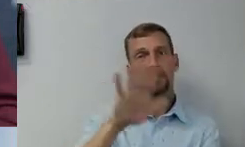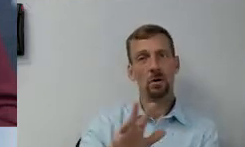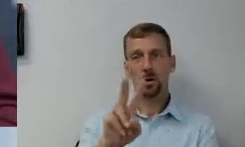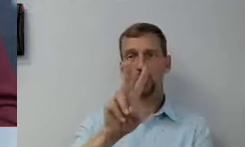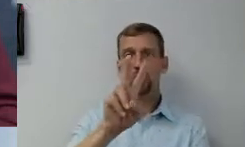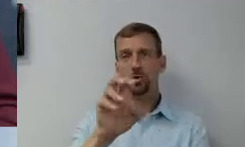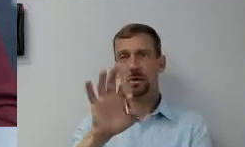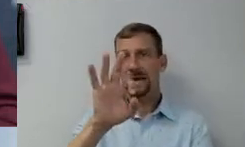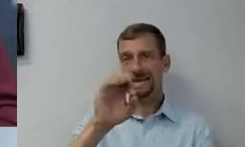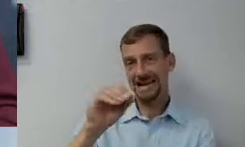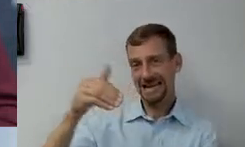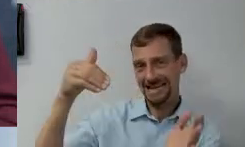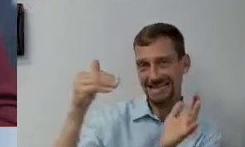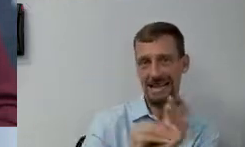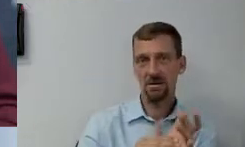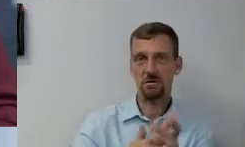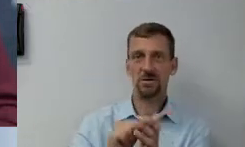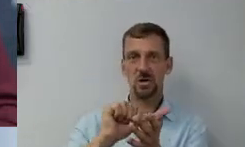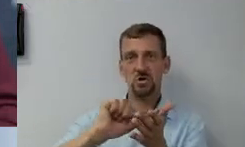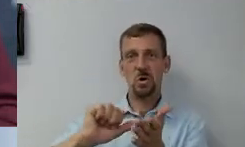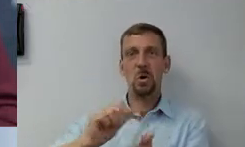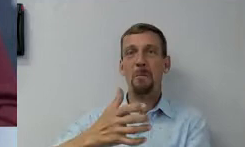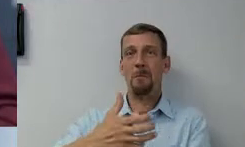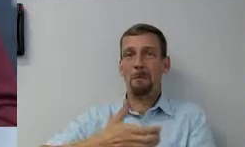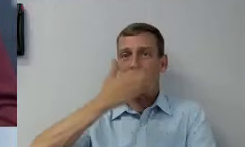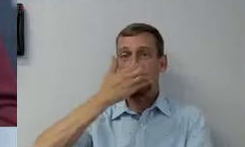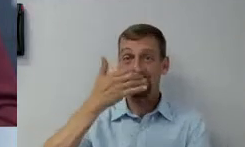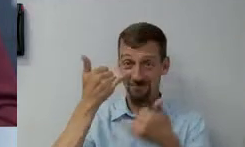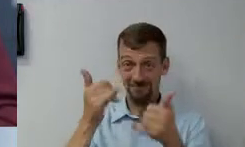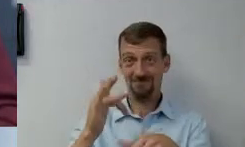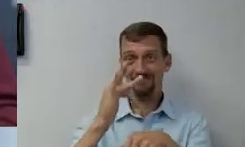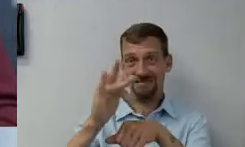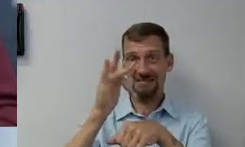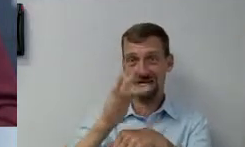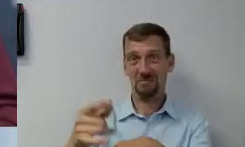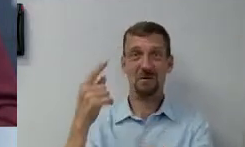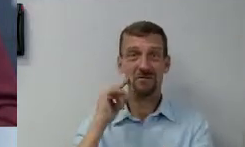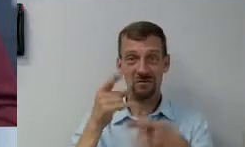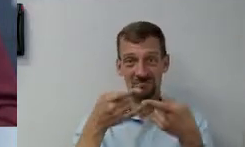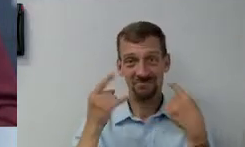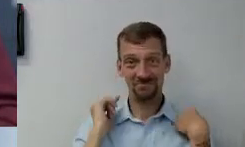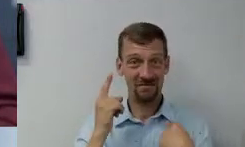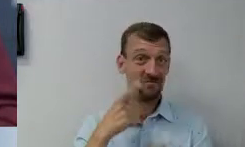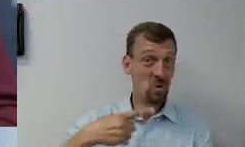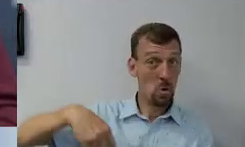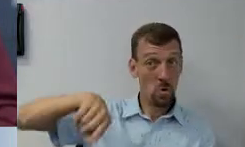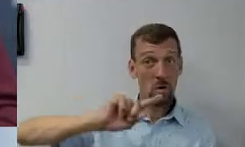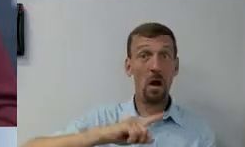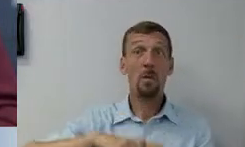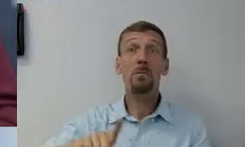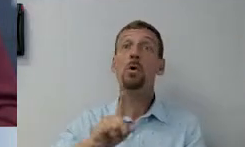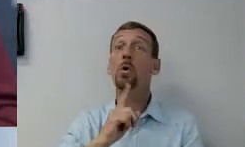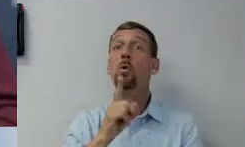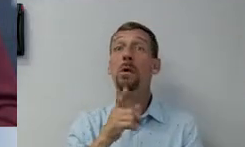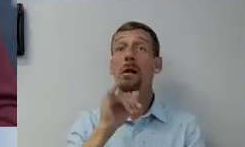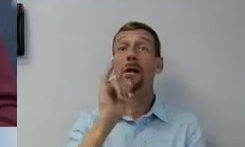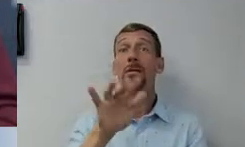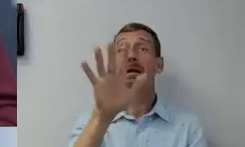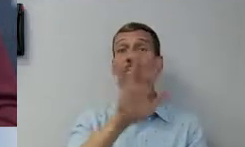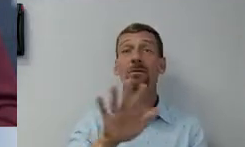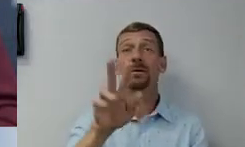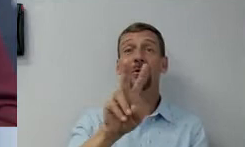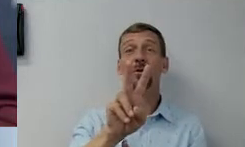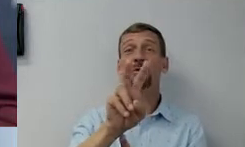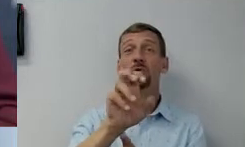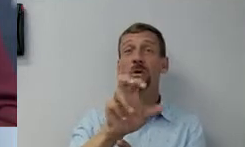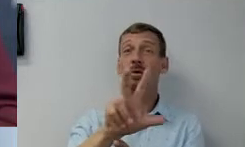290,000 surgical masks on hand, which again, under normal circumstances, that would be about